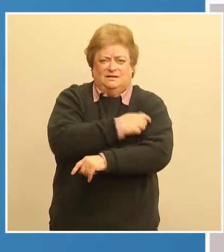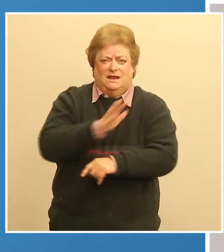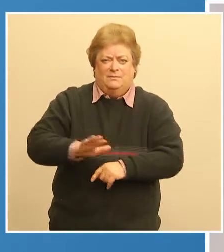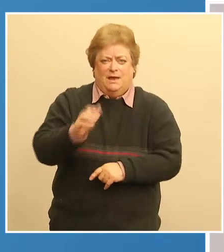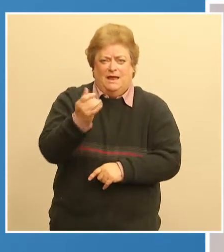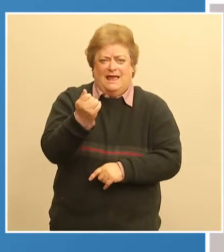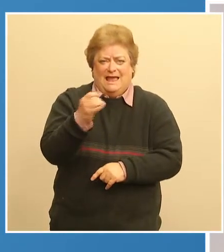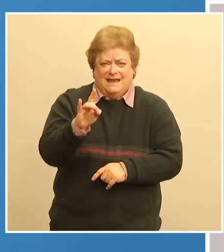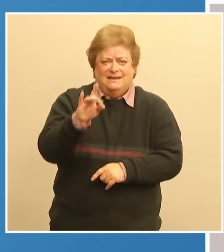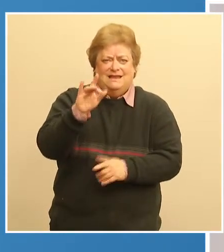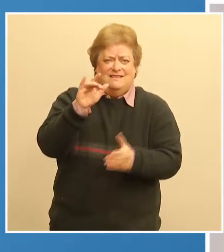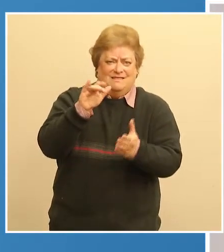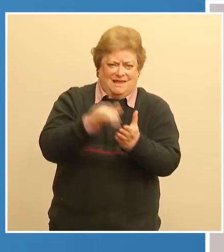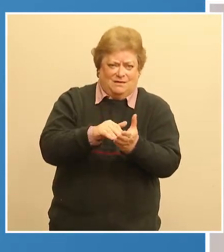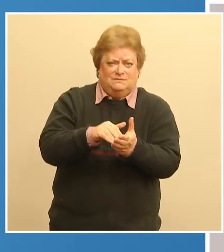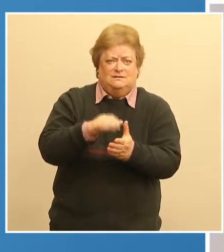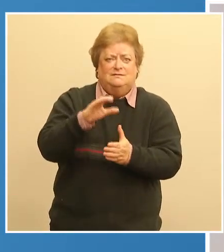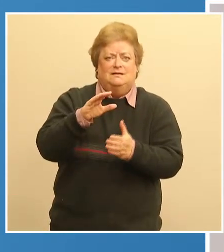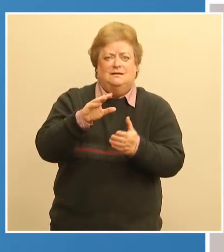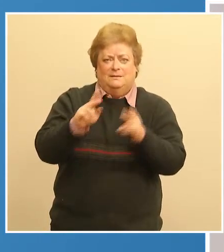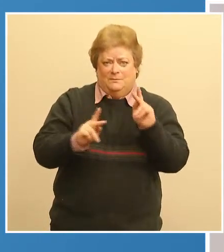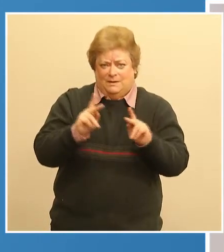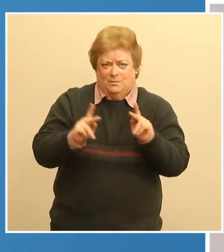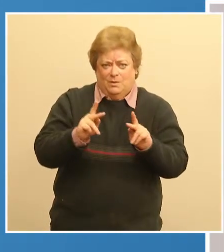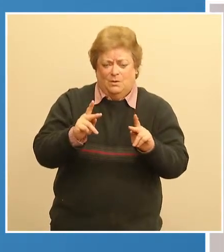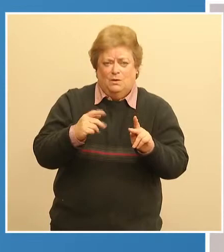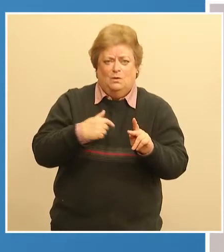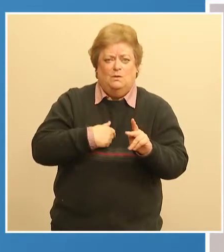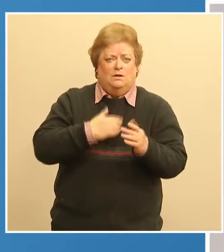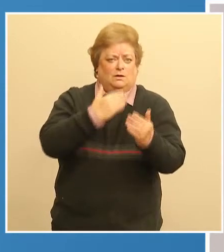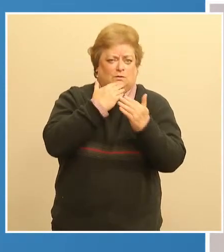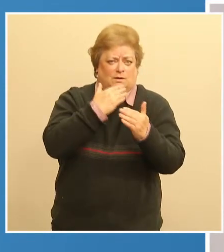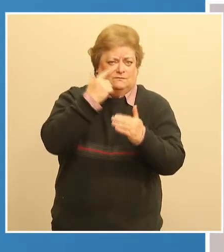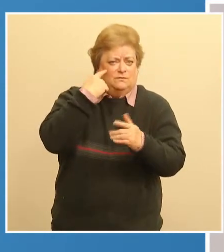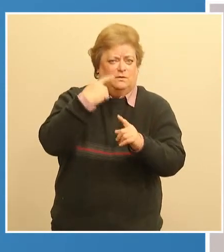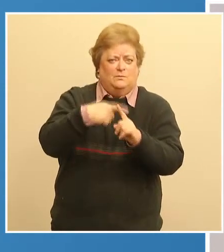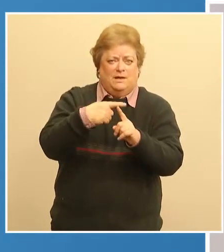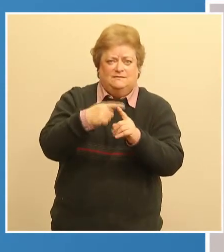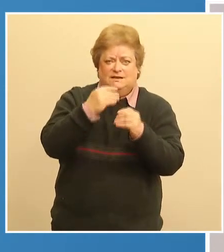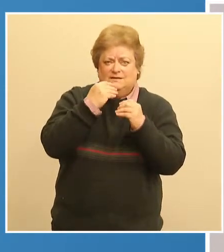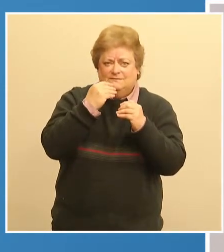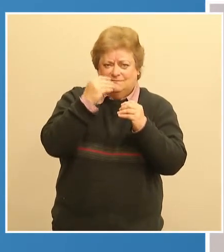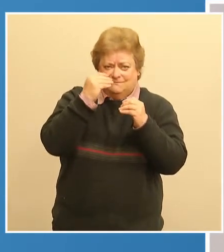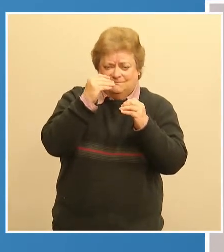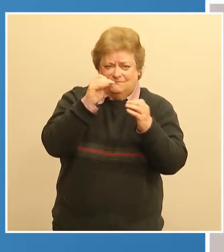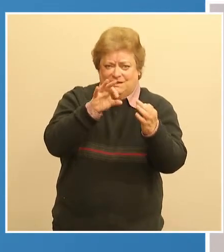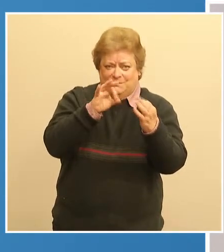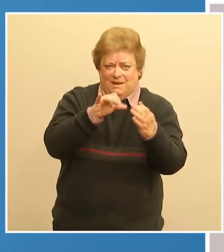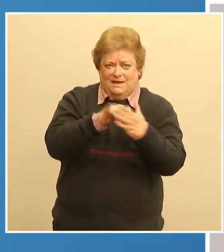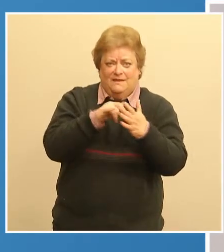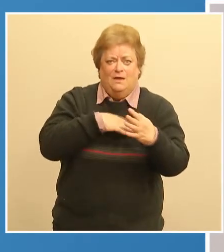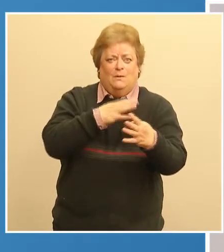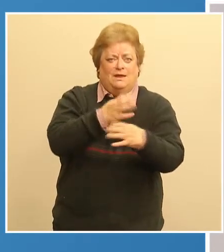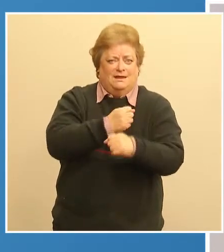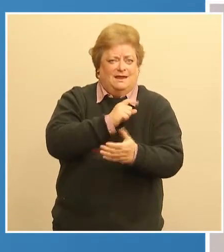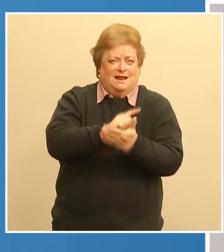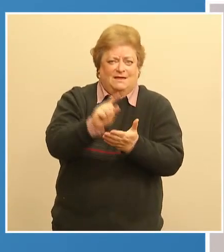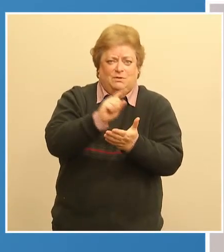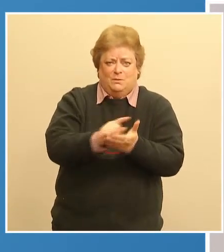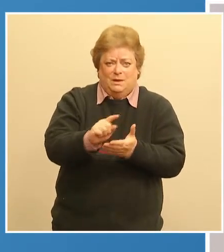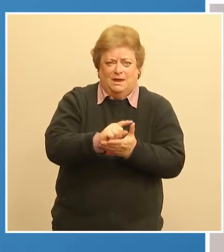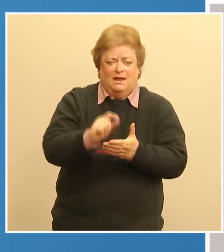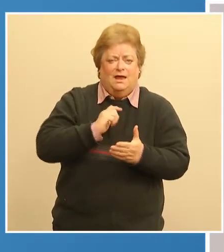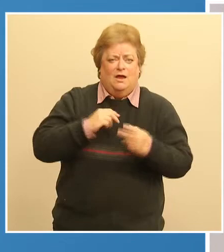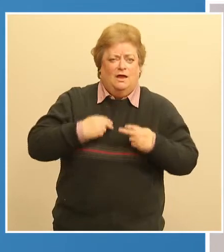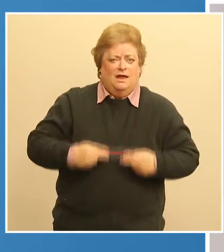18,000 community members. We're really grateful for the positive feedback that we continue to receive week after week, and our